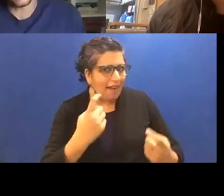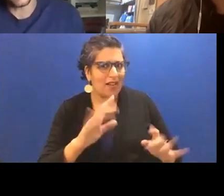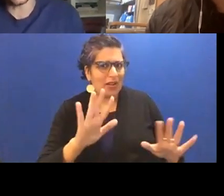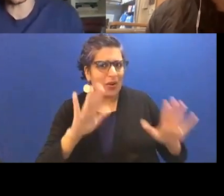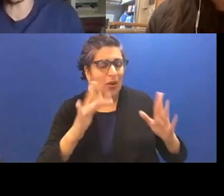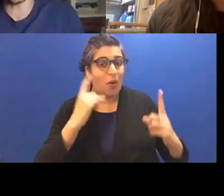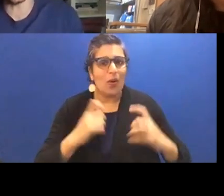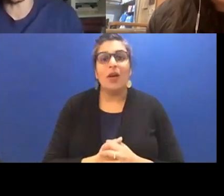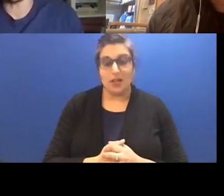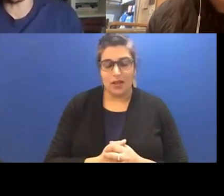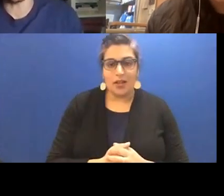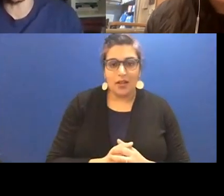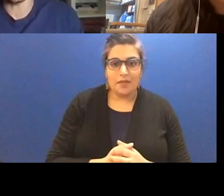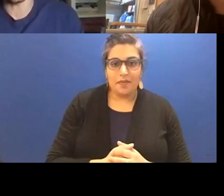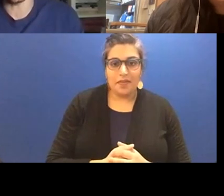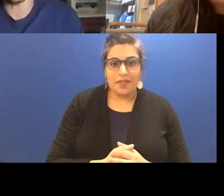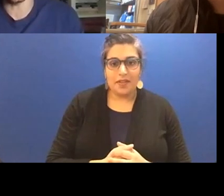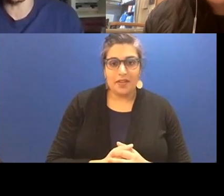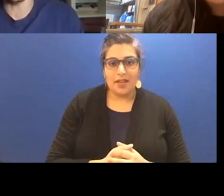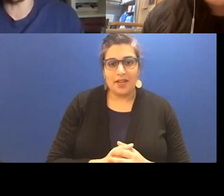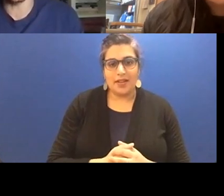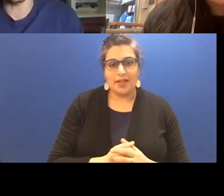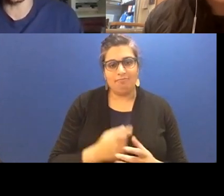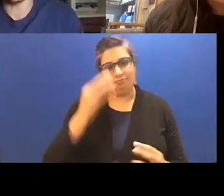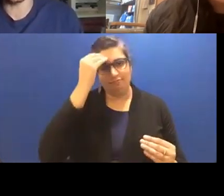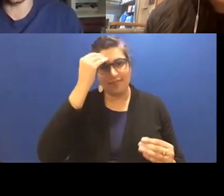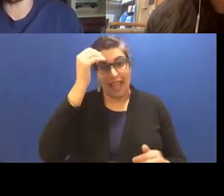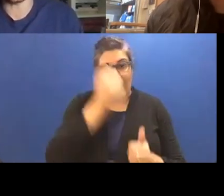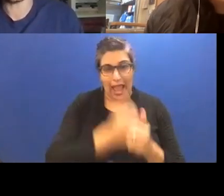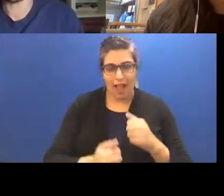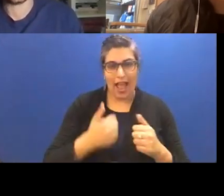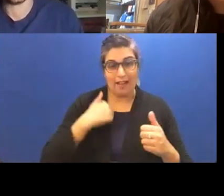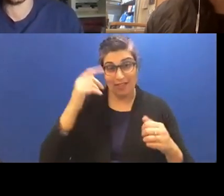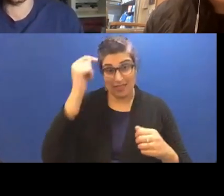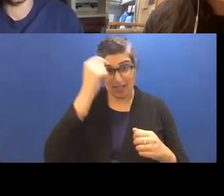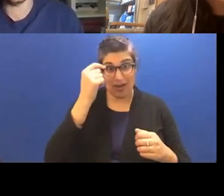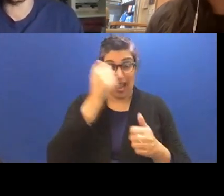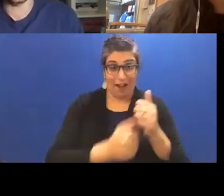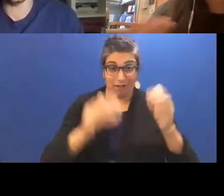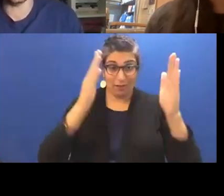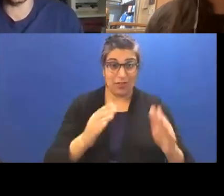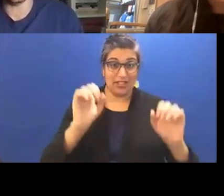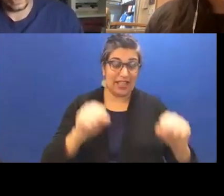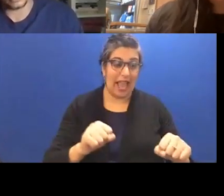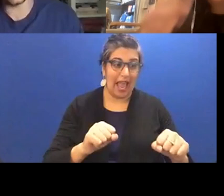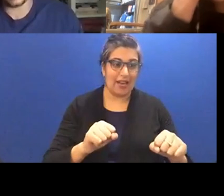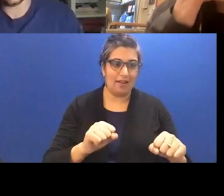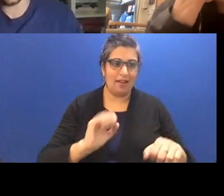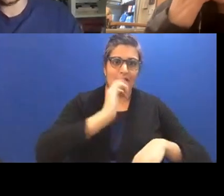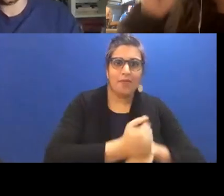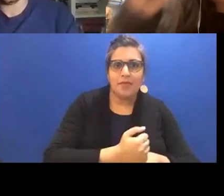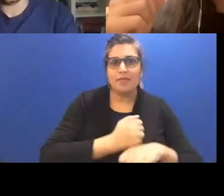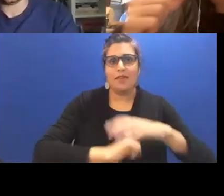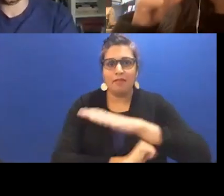wonderful question. I have a hypothesis that every single person can be a founder or creator of something, right? We